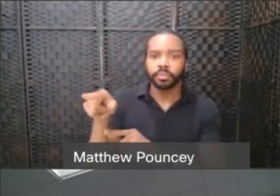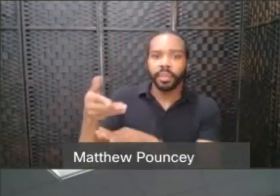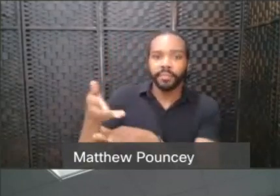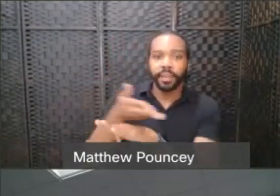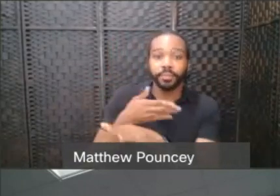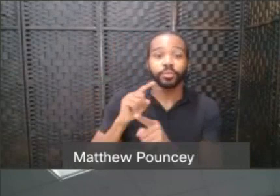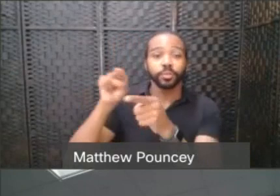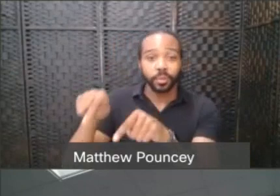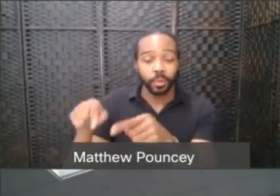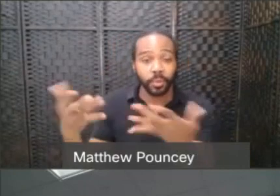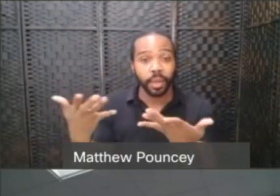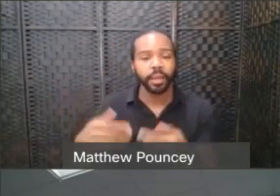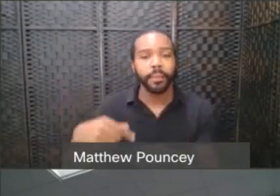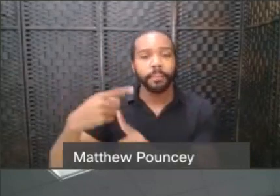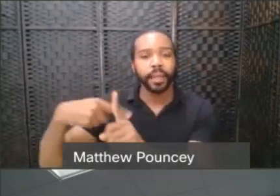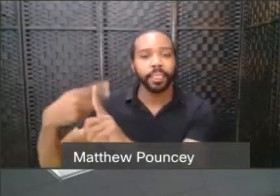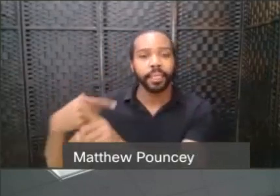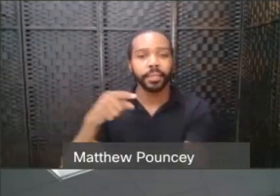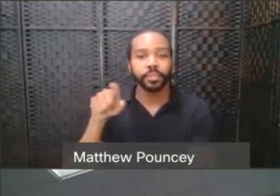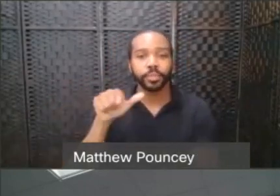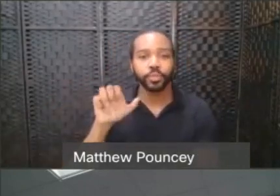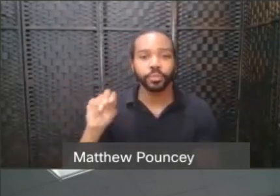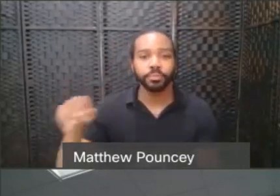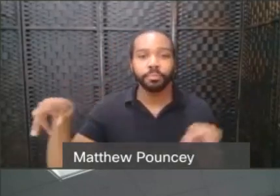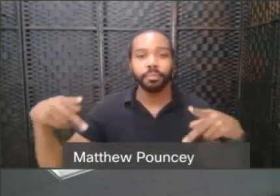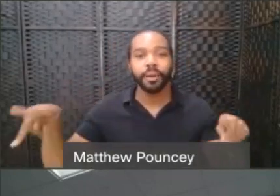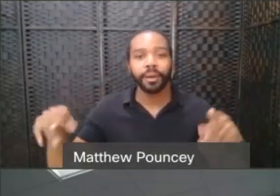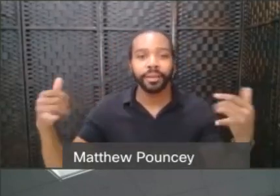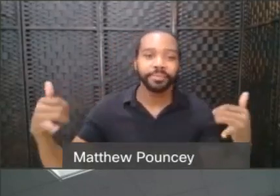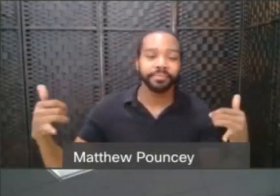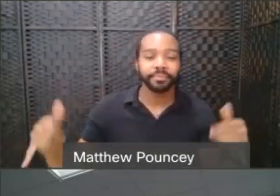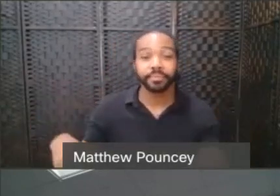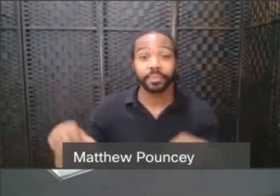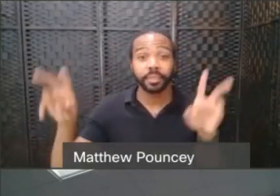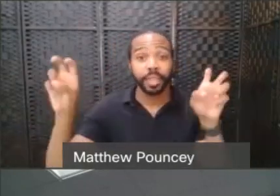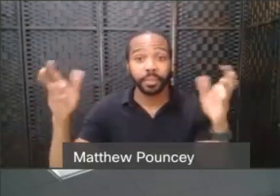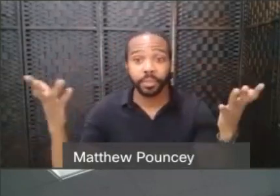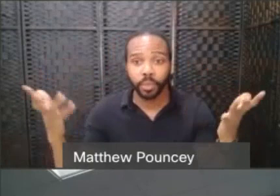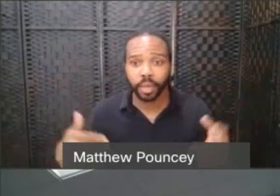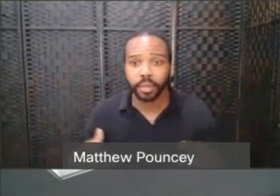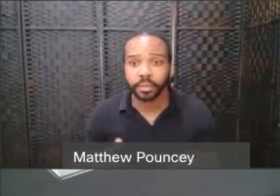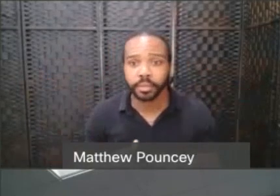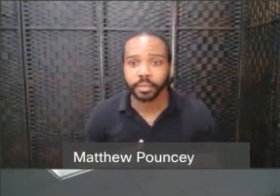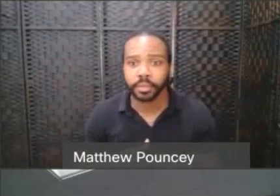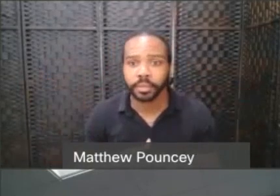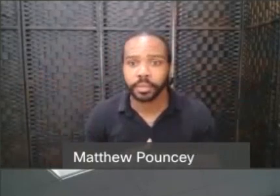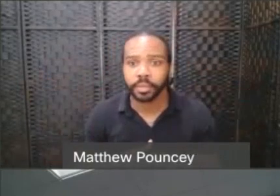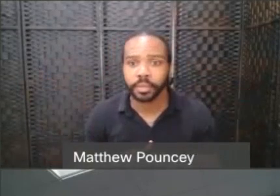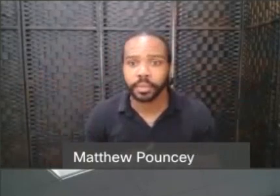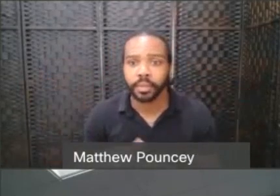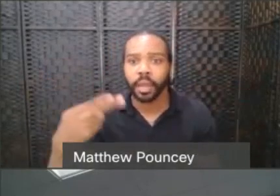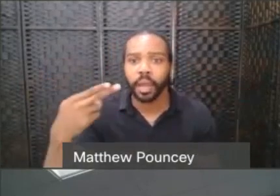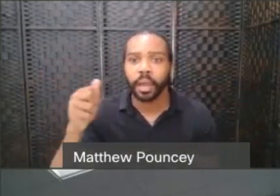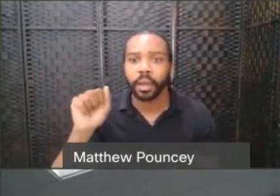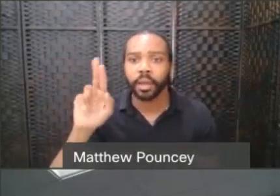The topic is Hodge virtual monthly party with live